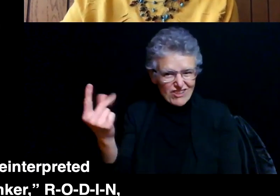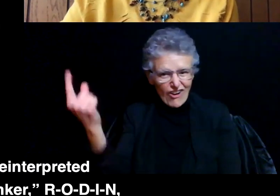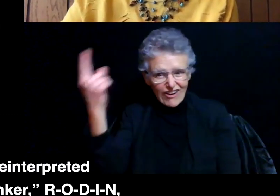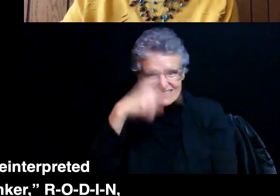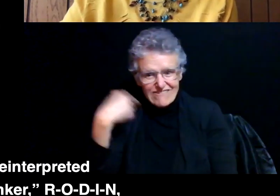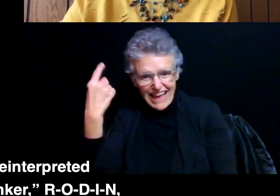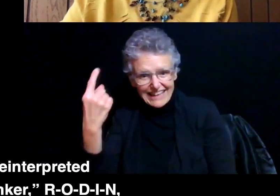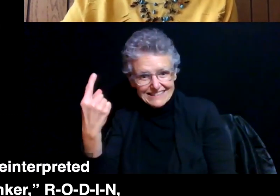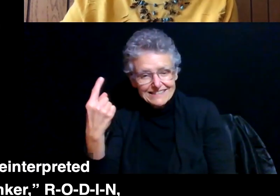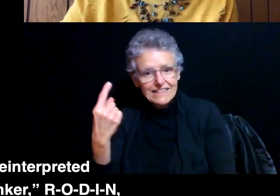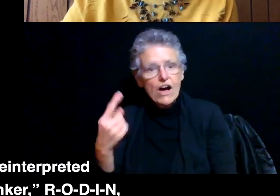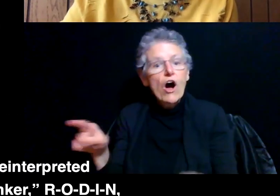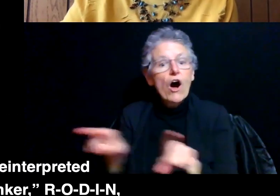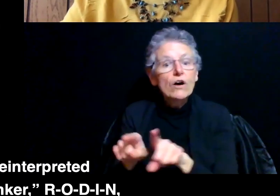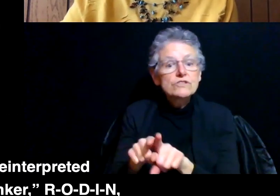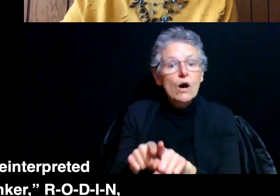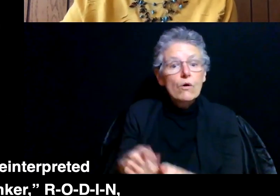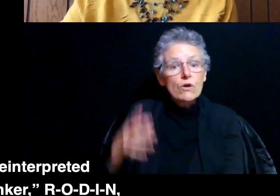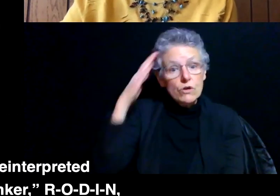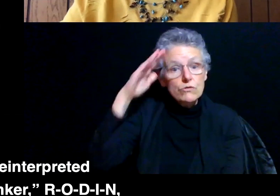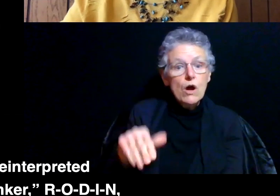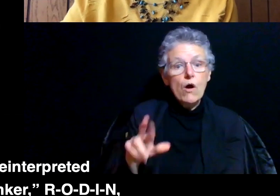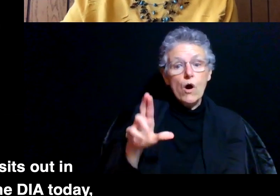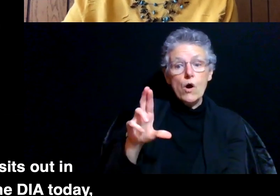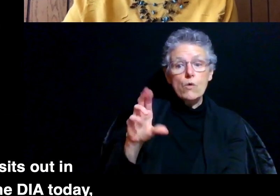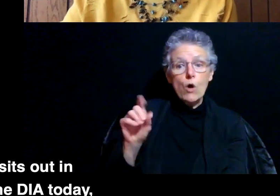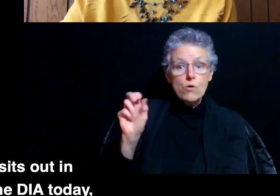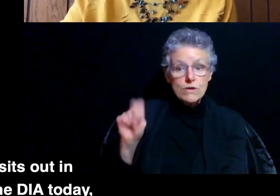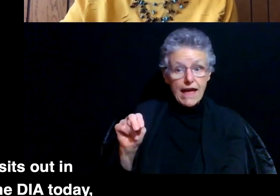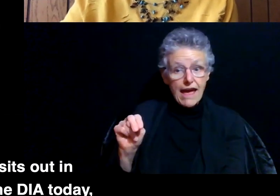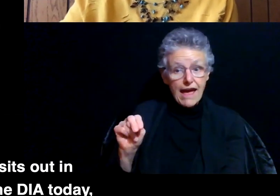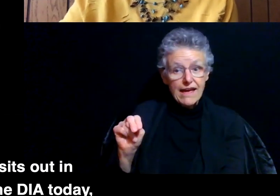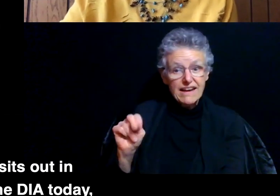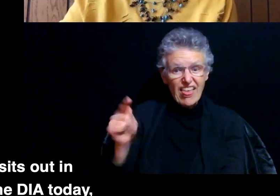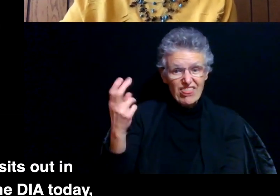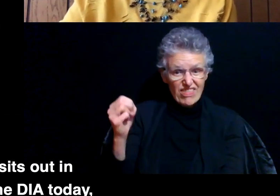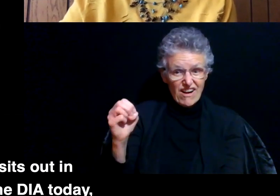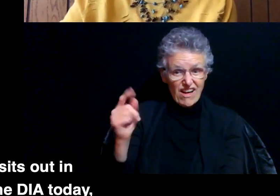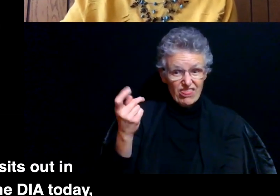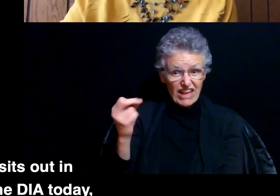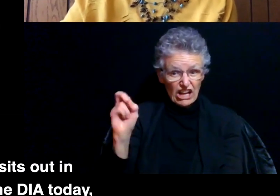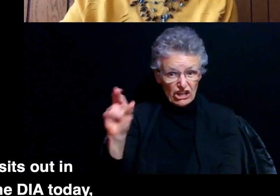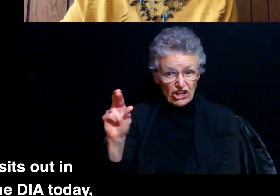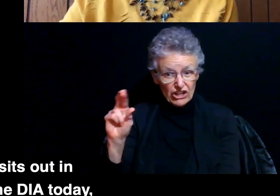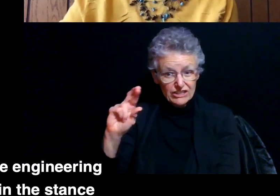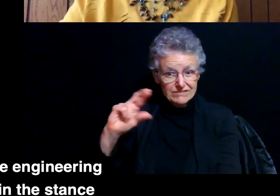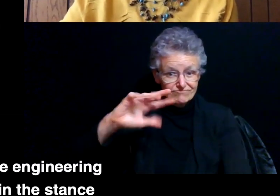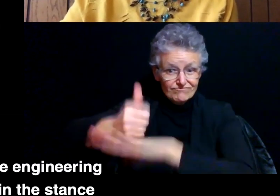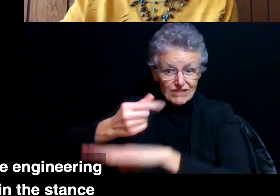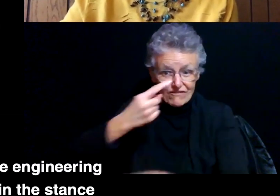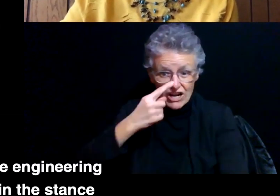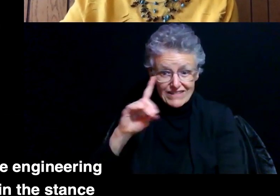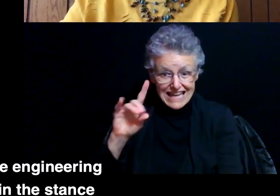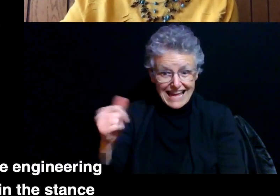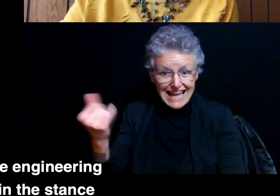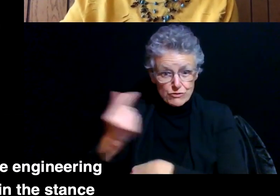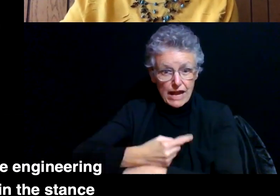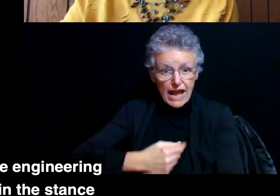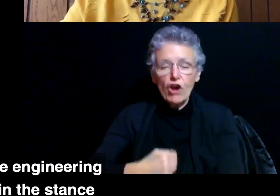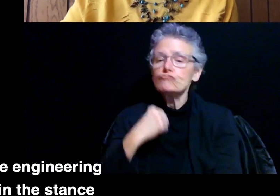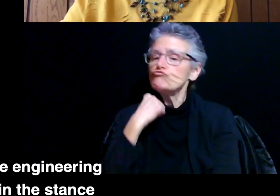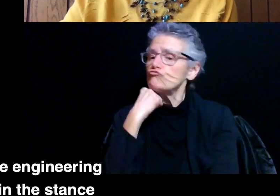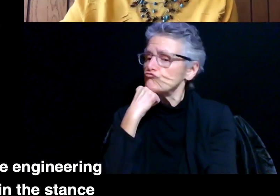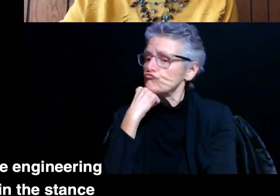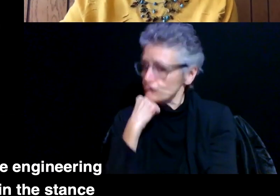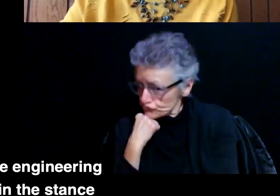reinterpreted Rodin's Thinker, RODIN, which sits out in front of the DIA today, and has the